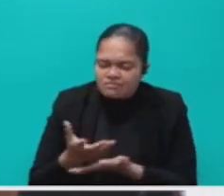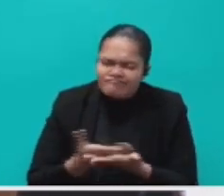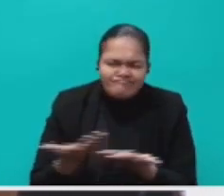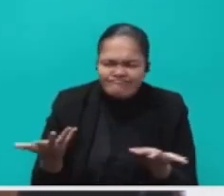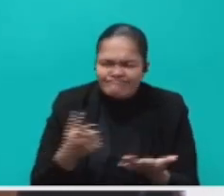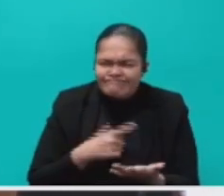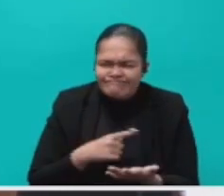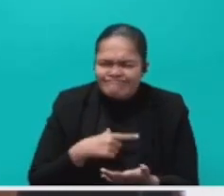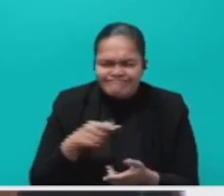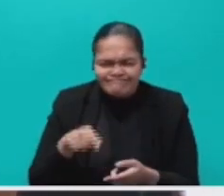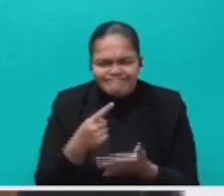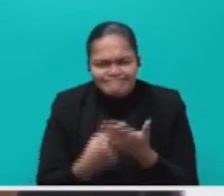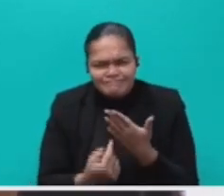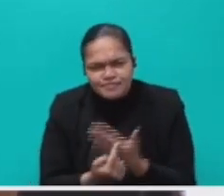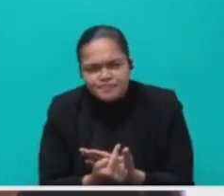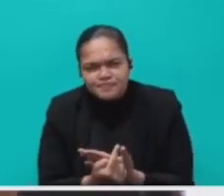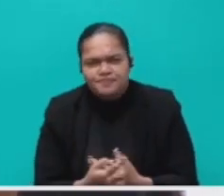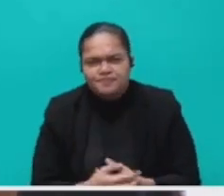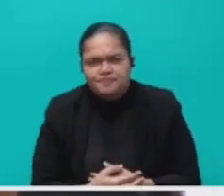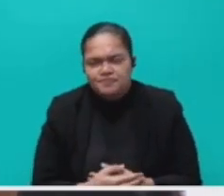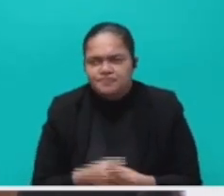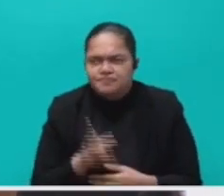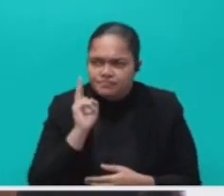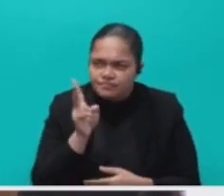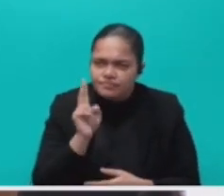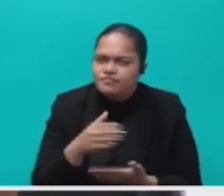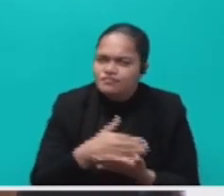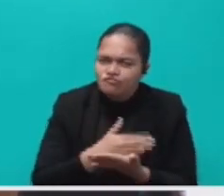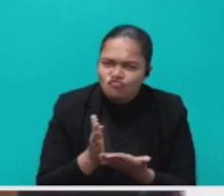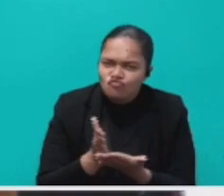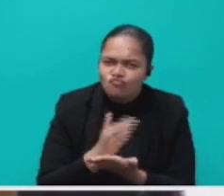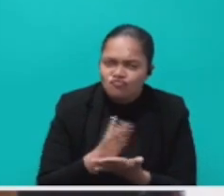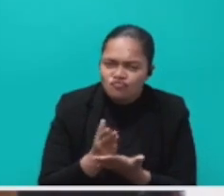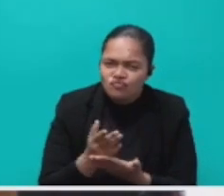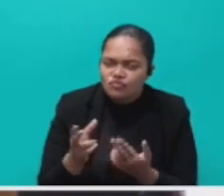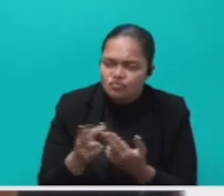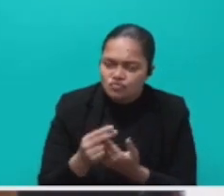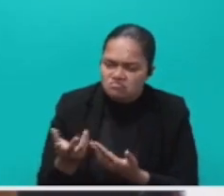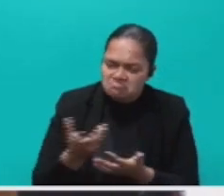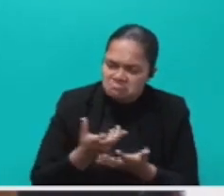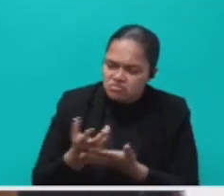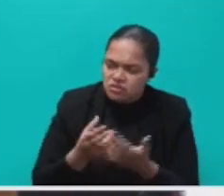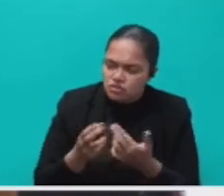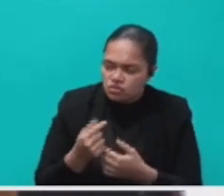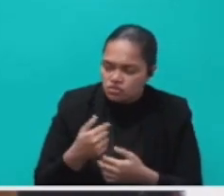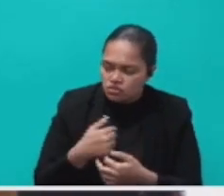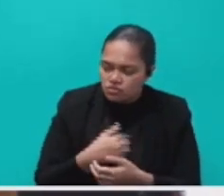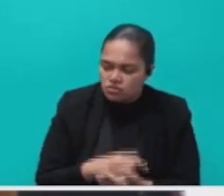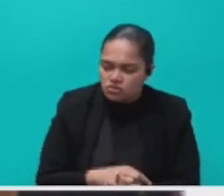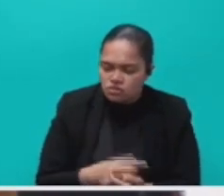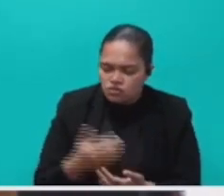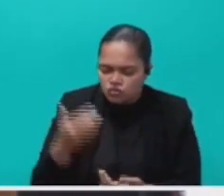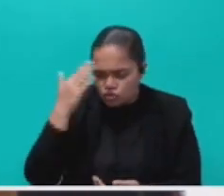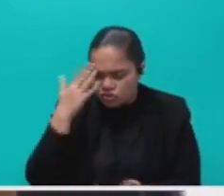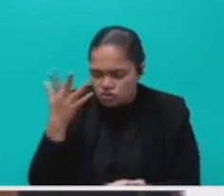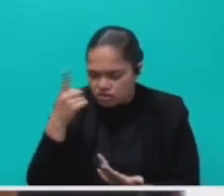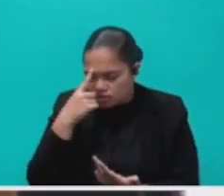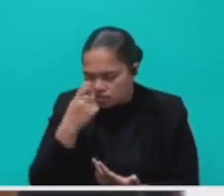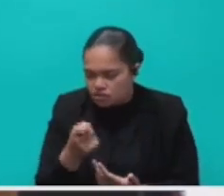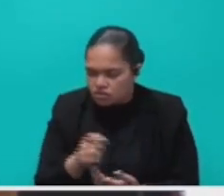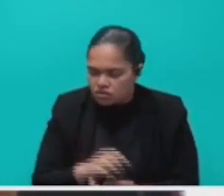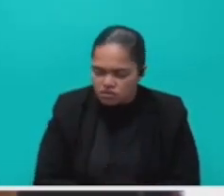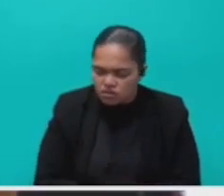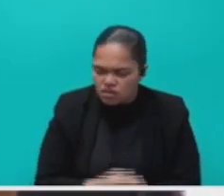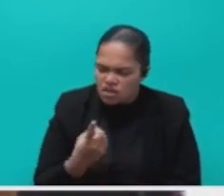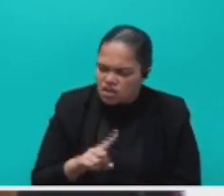happening, and he was sharing with me his thoughts along this idea of ethno-nationalism